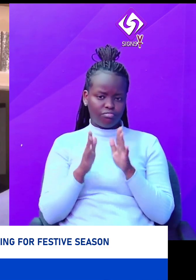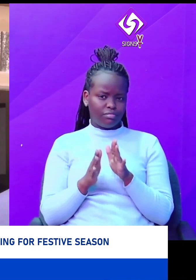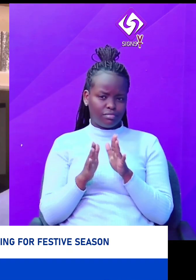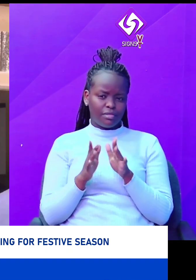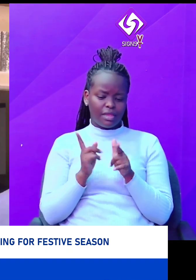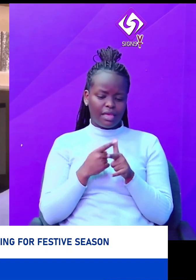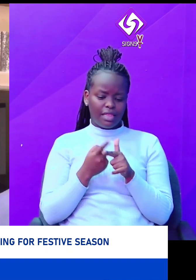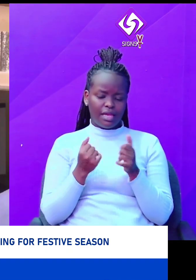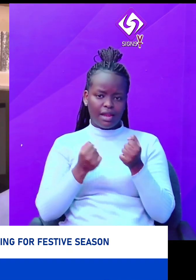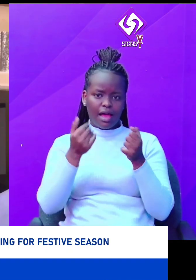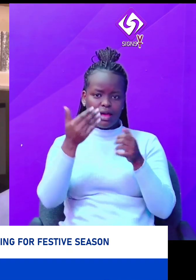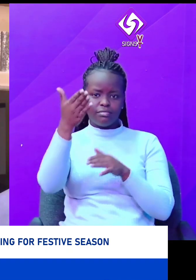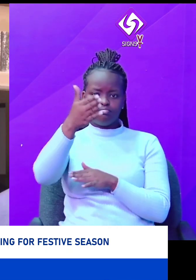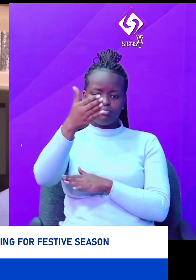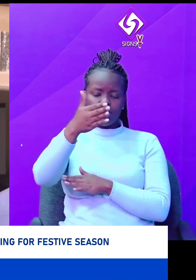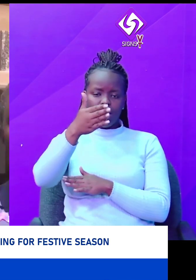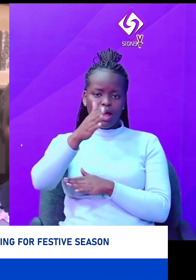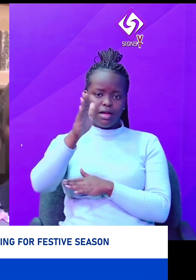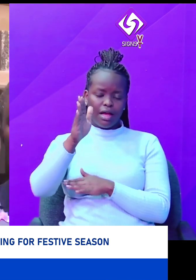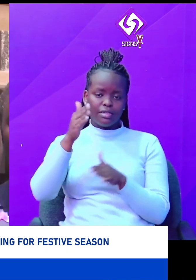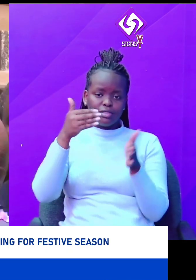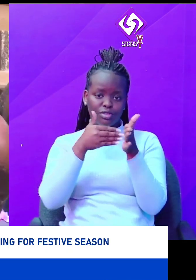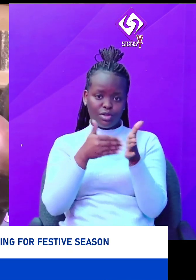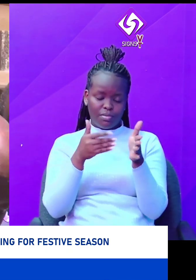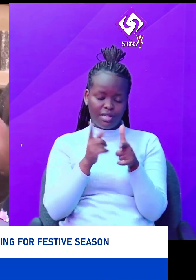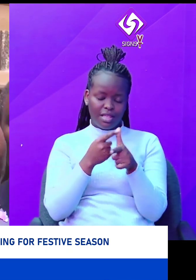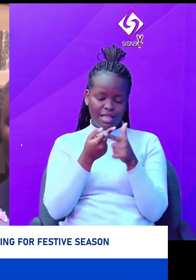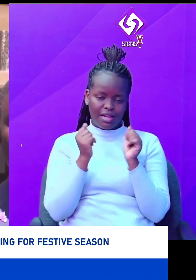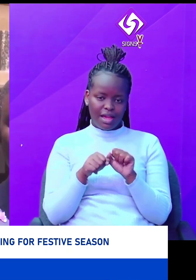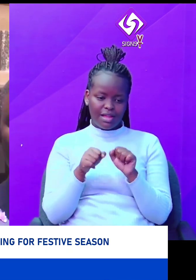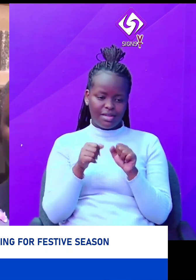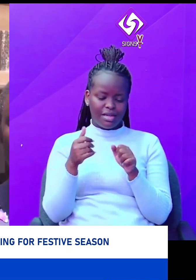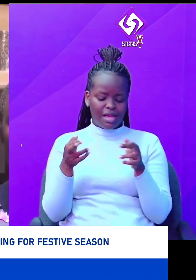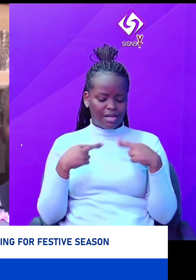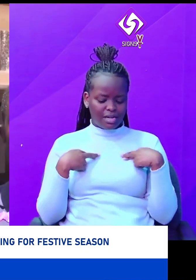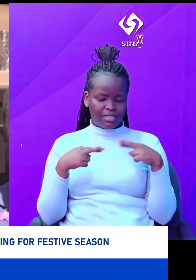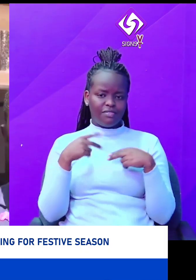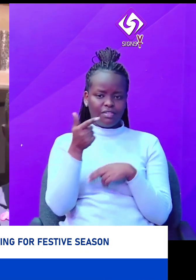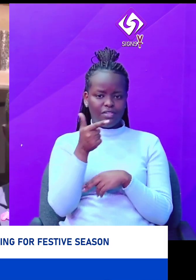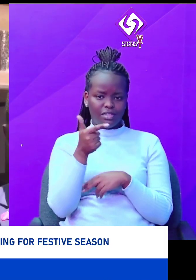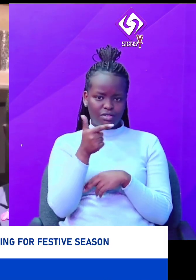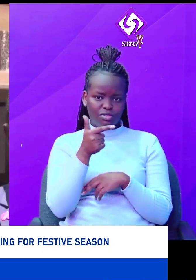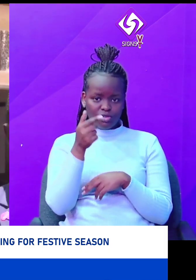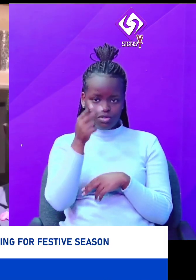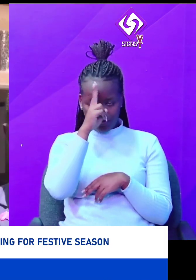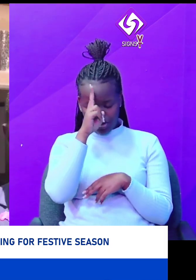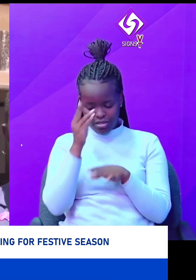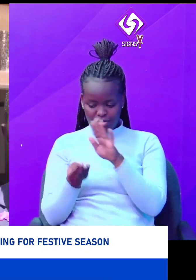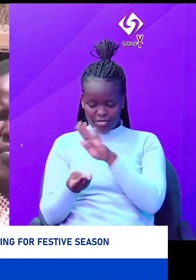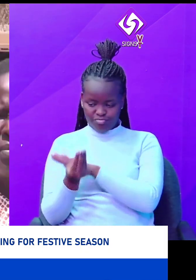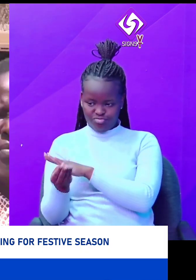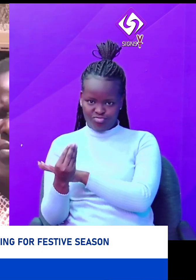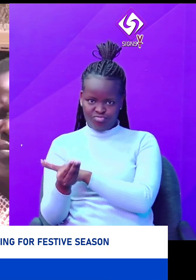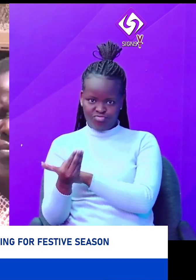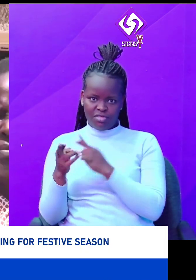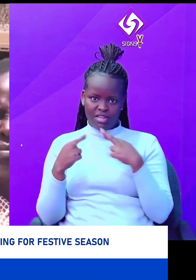stopped, then you can peep in and see that. And even now I've been receiving videos of officers receiving bribes along the public roads.